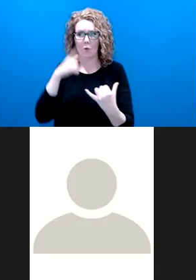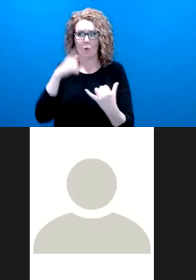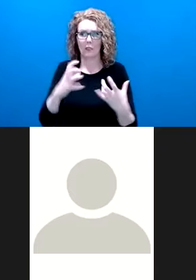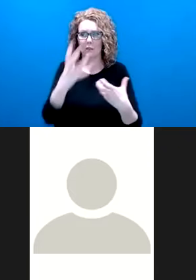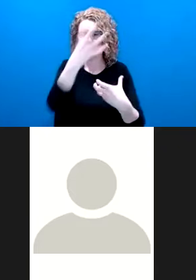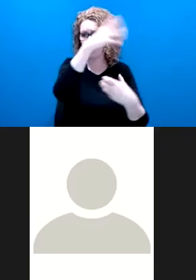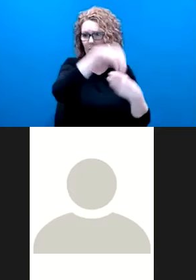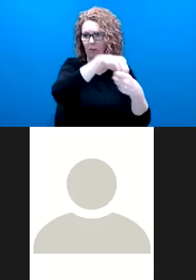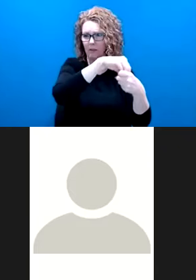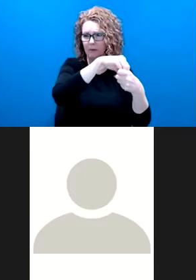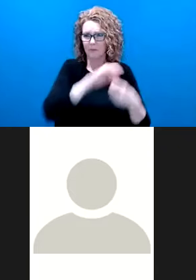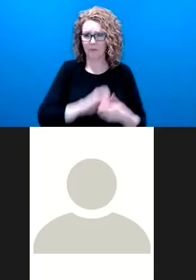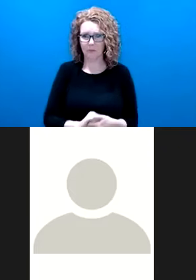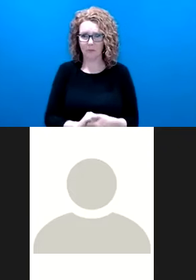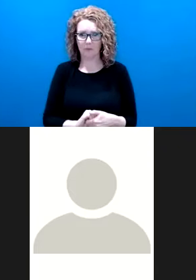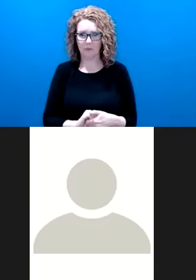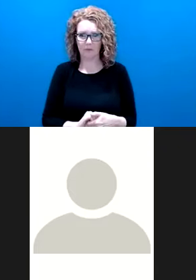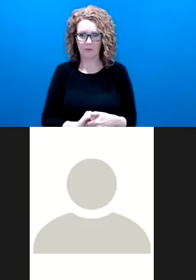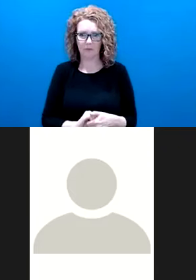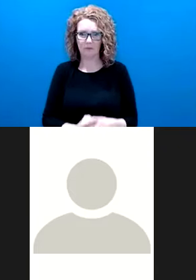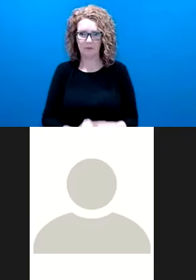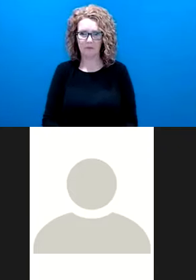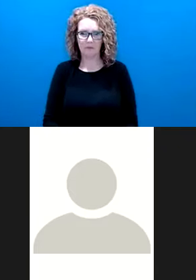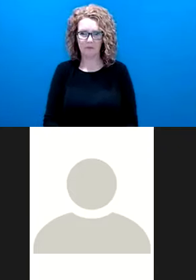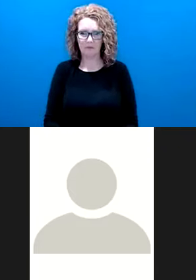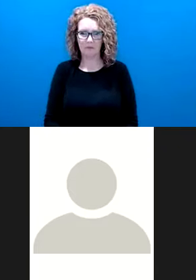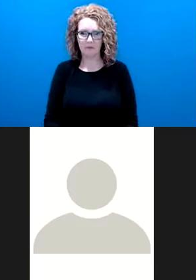just as a general rule.